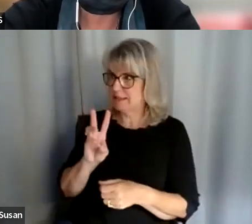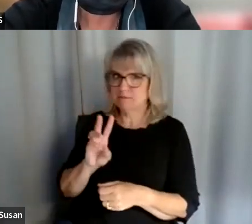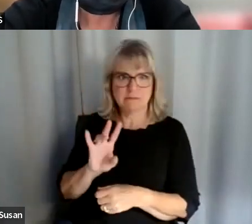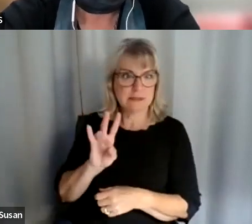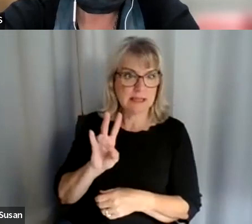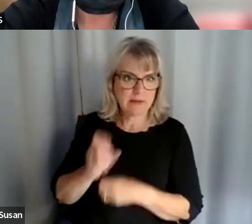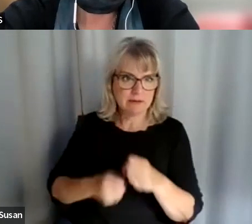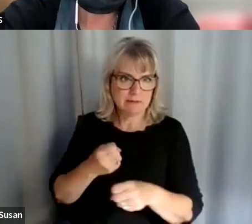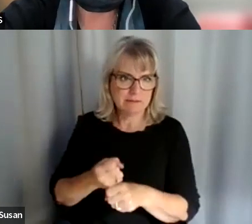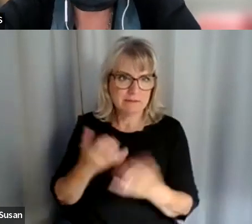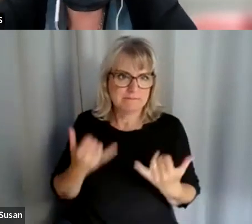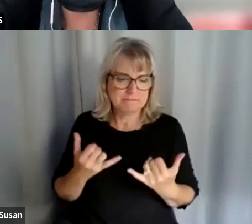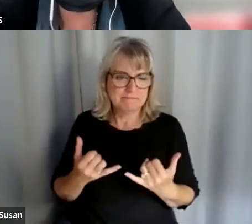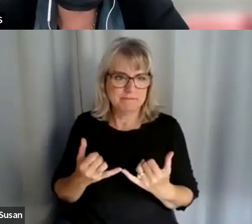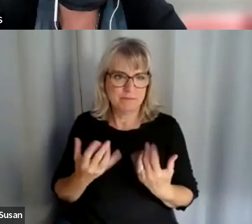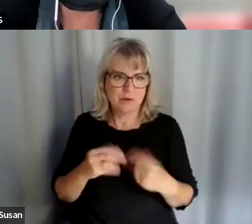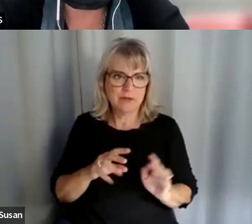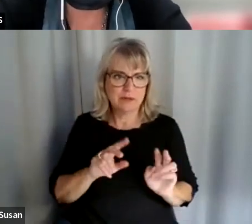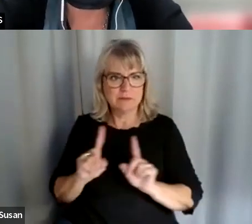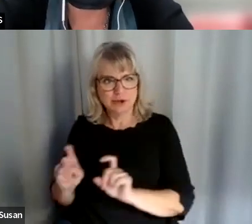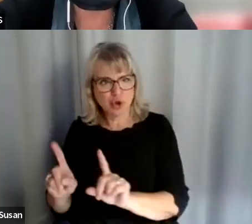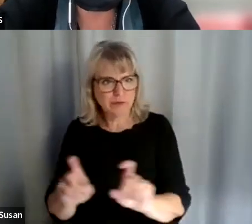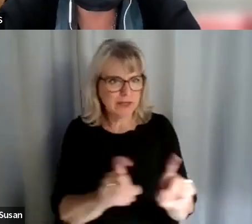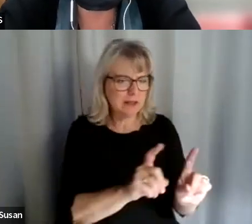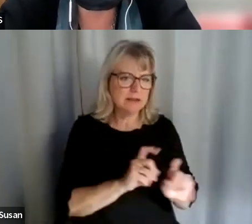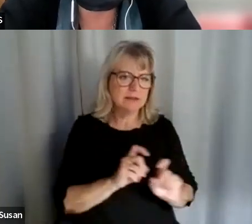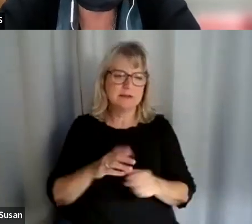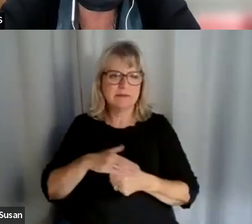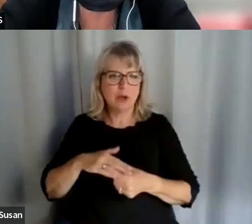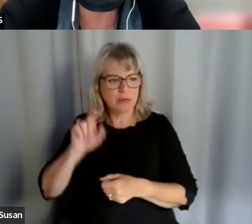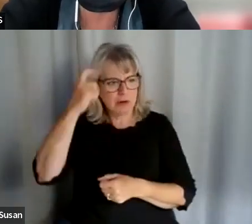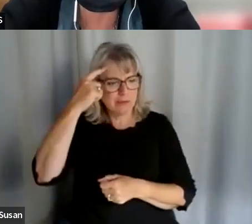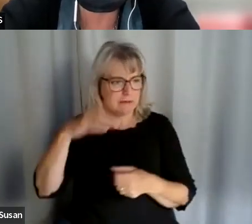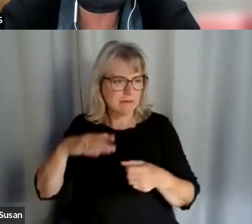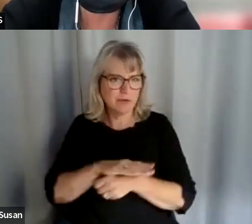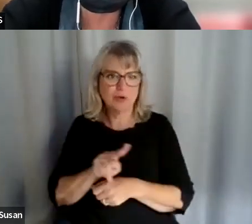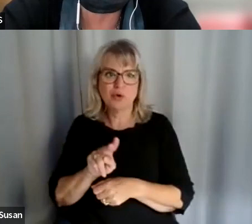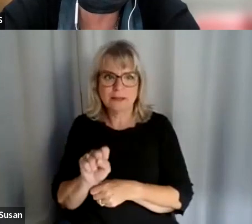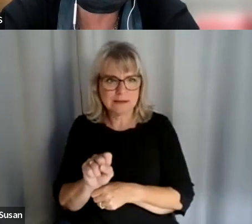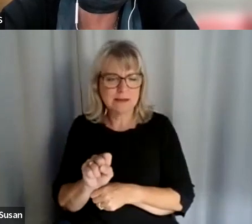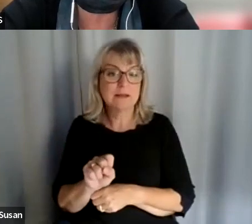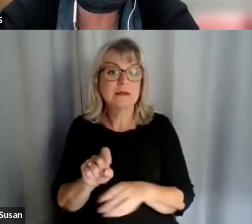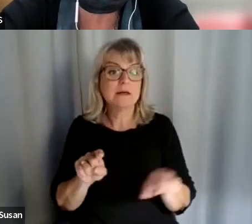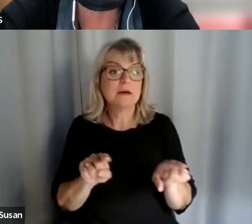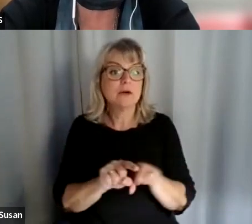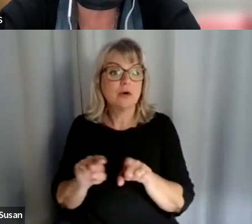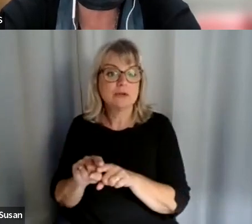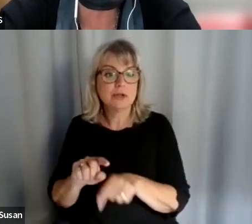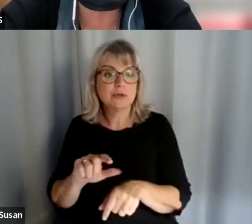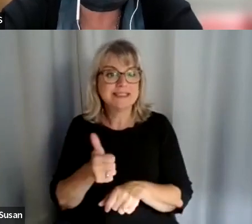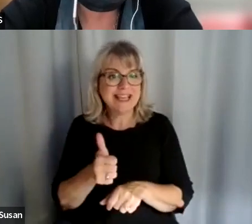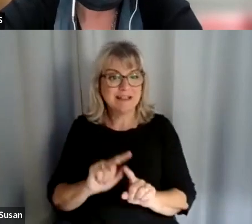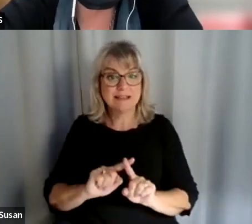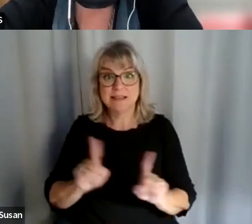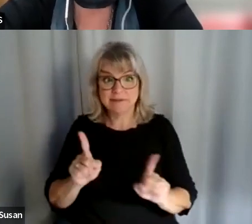now. We've done surveys of local governments across the US, but also across 10 different